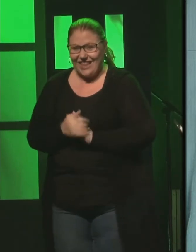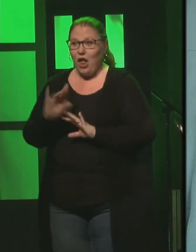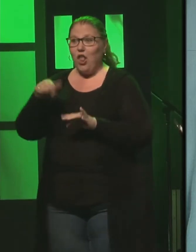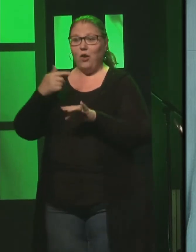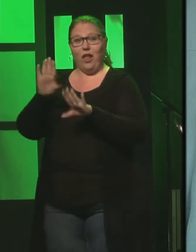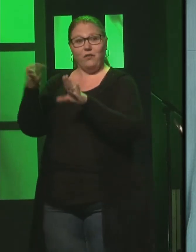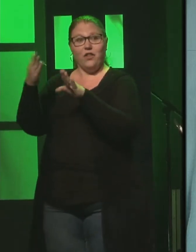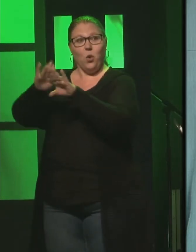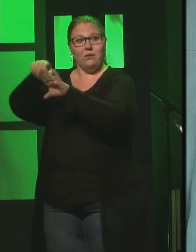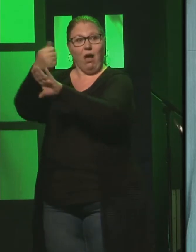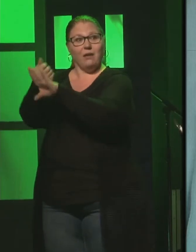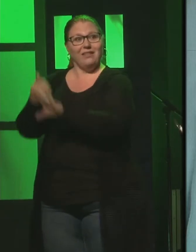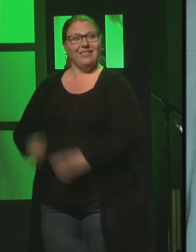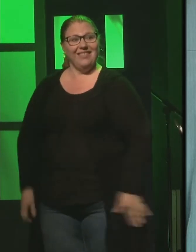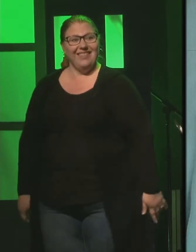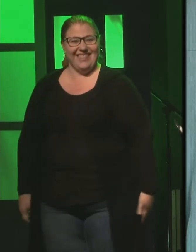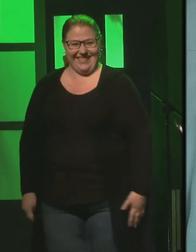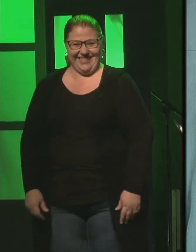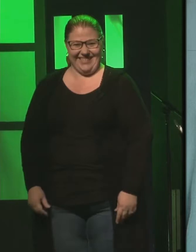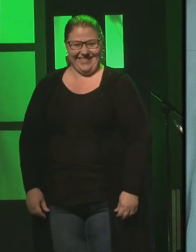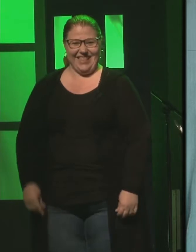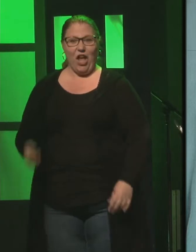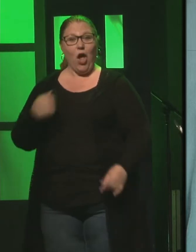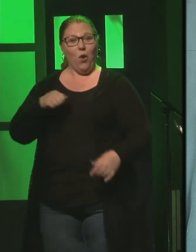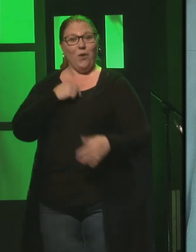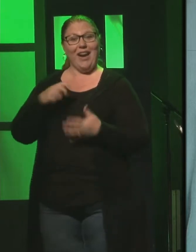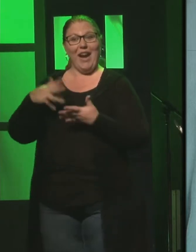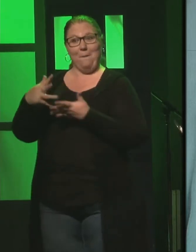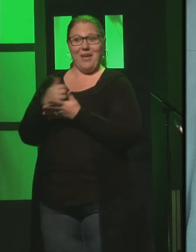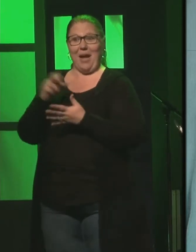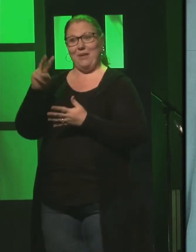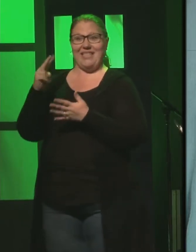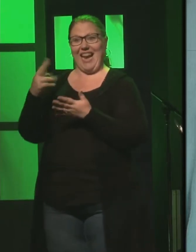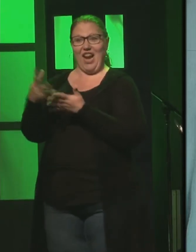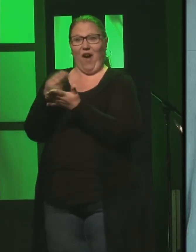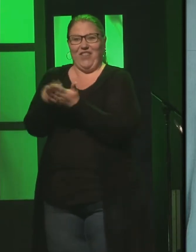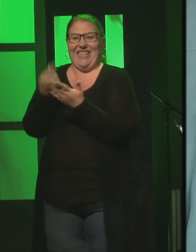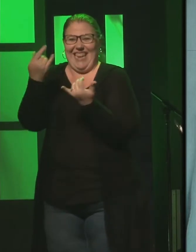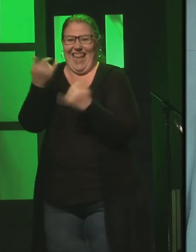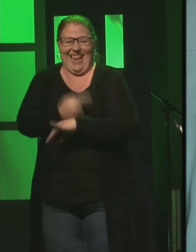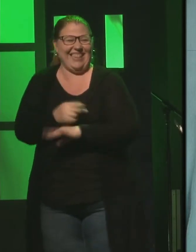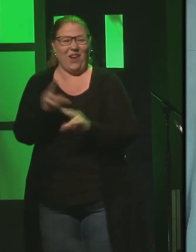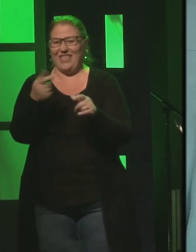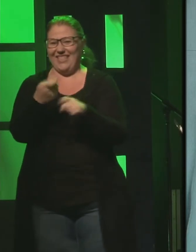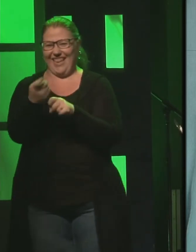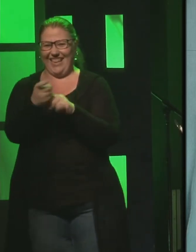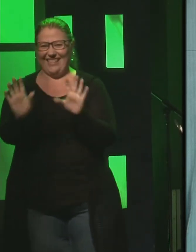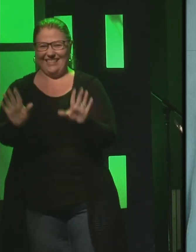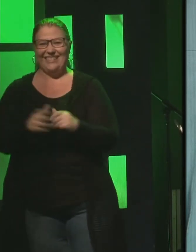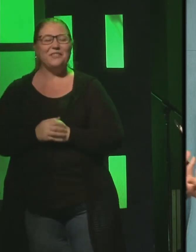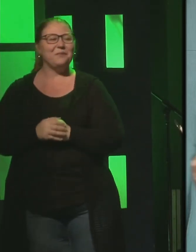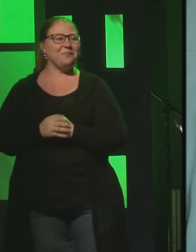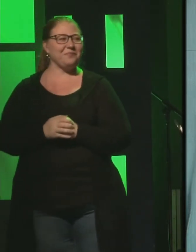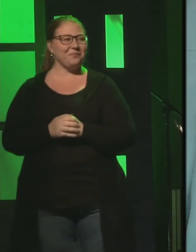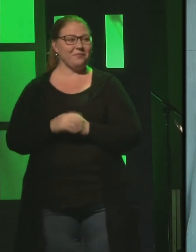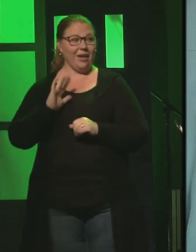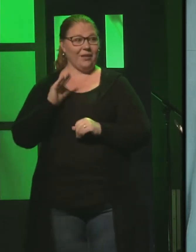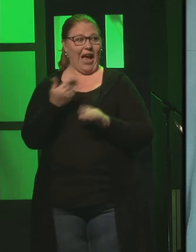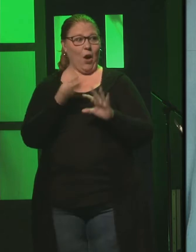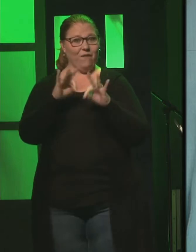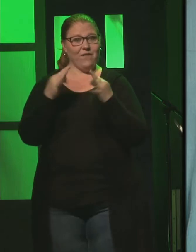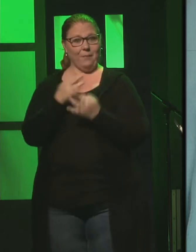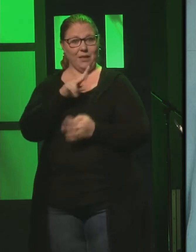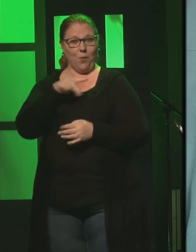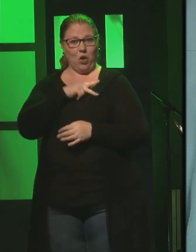doors. We're receiving a second offering today. So no, I'm just kidding. Just kidding. So here's kind of my like our family's